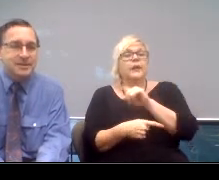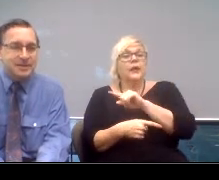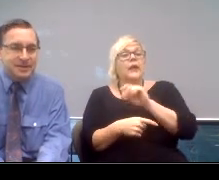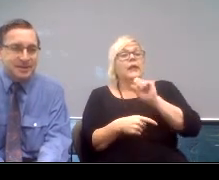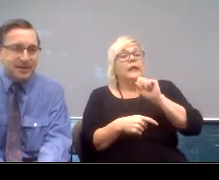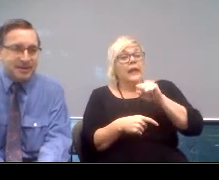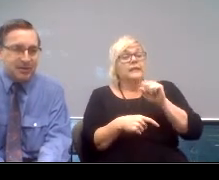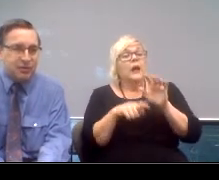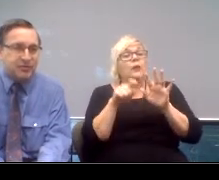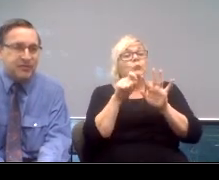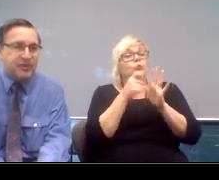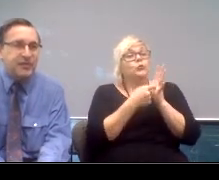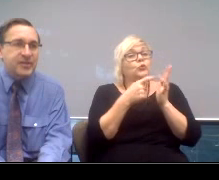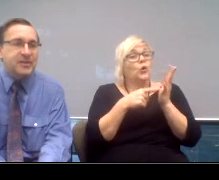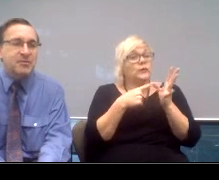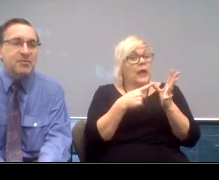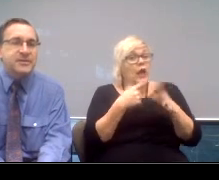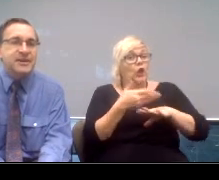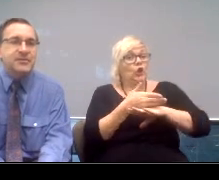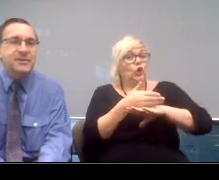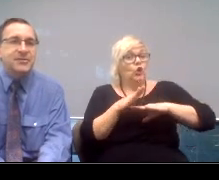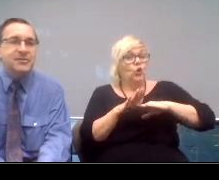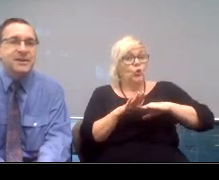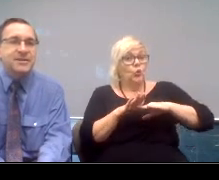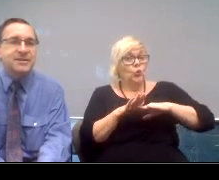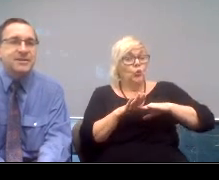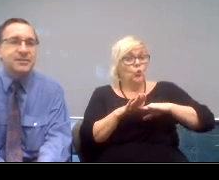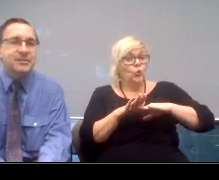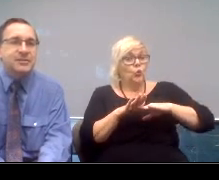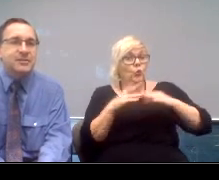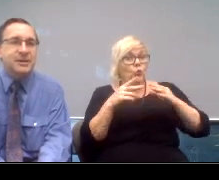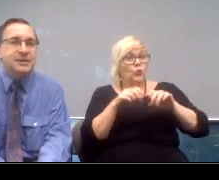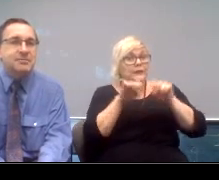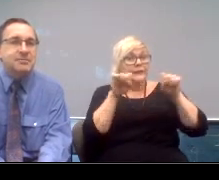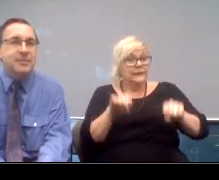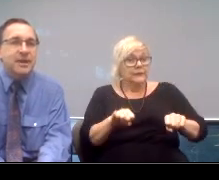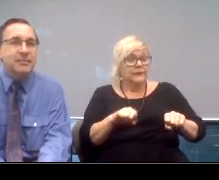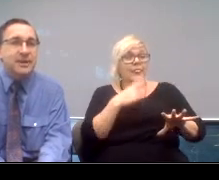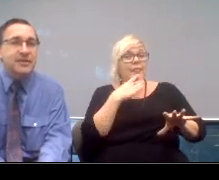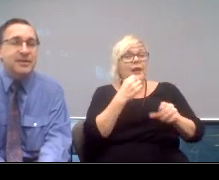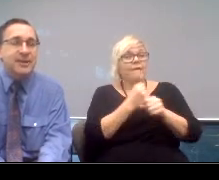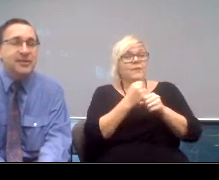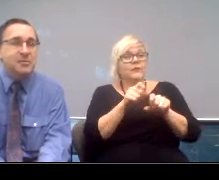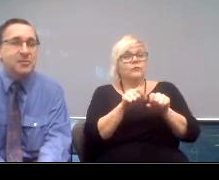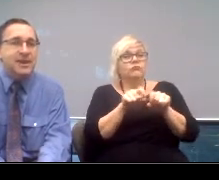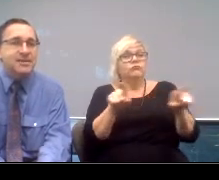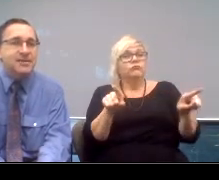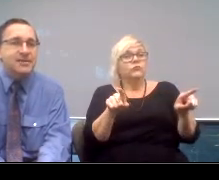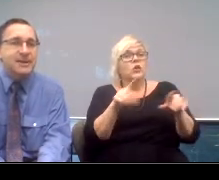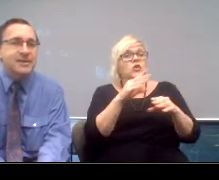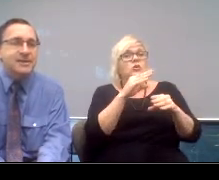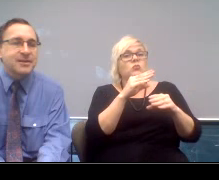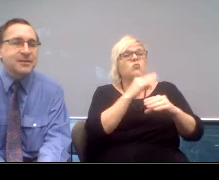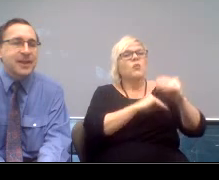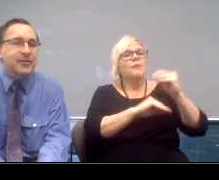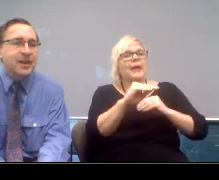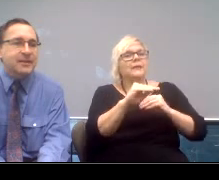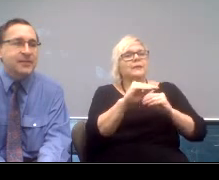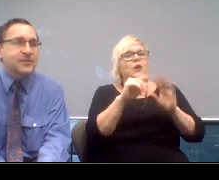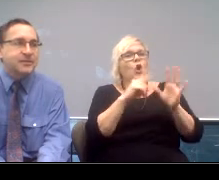a new version that the Commonwealth Government has released to potentially eventually replace AUSKey.